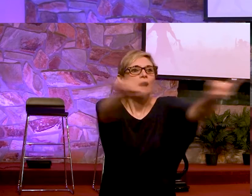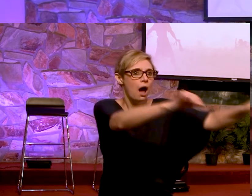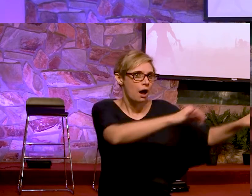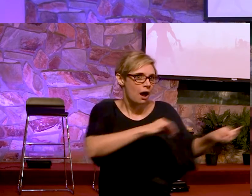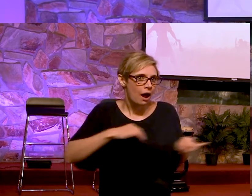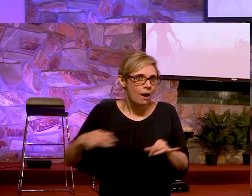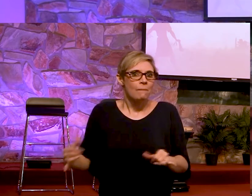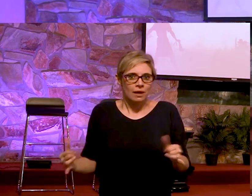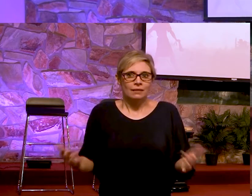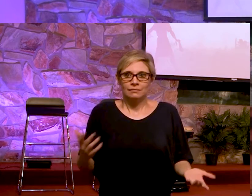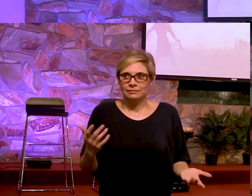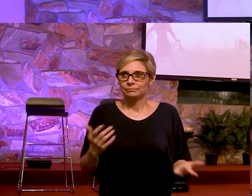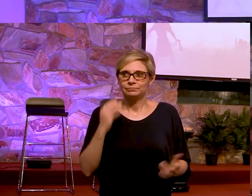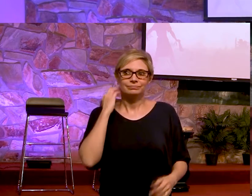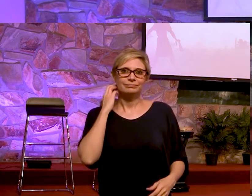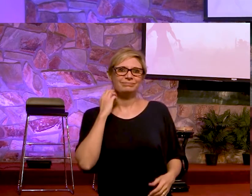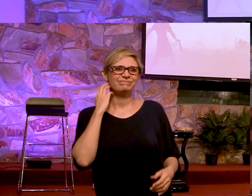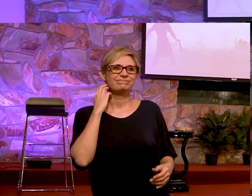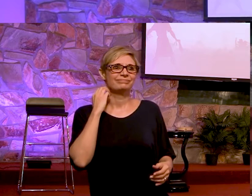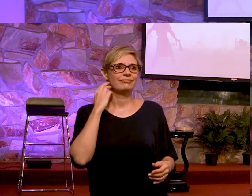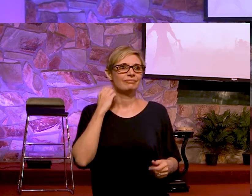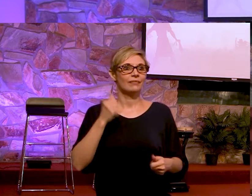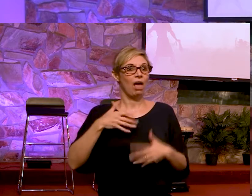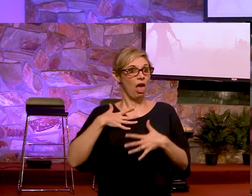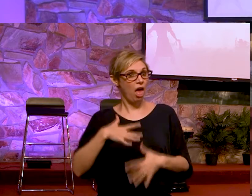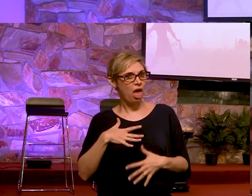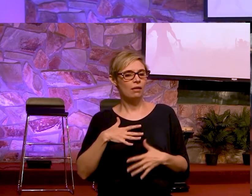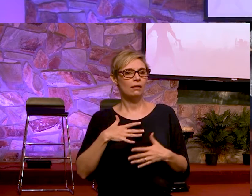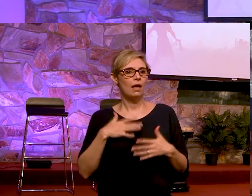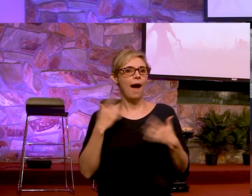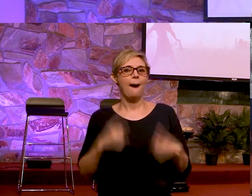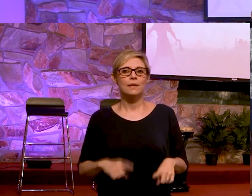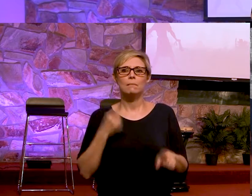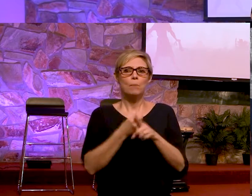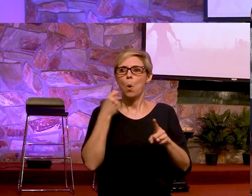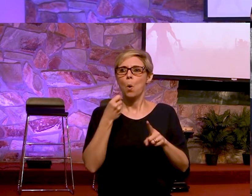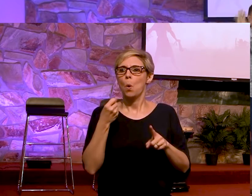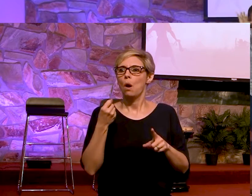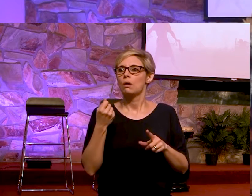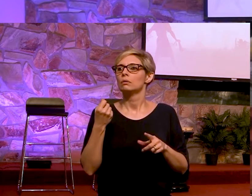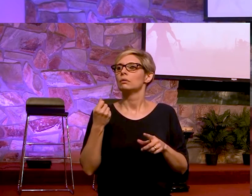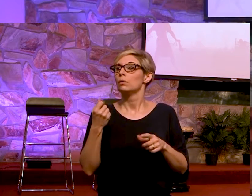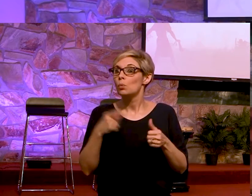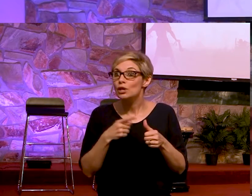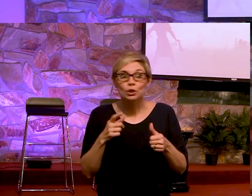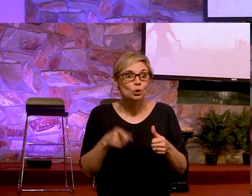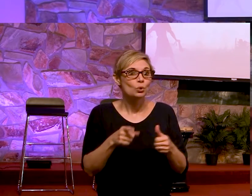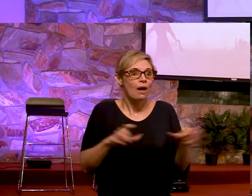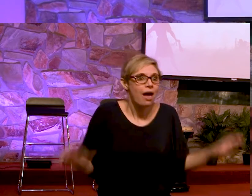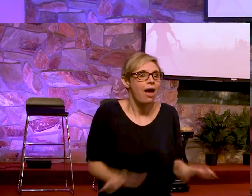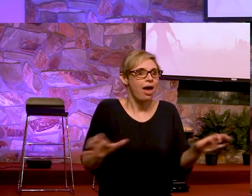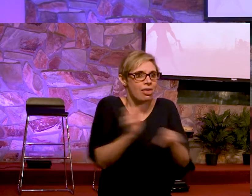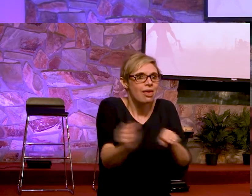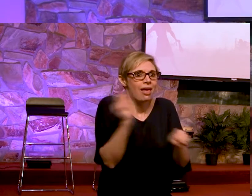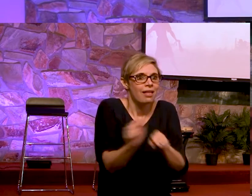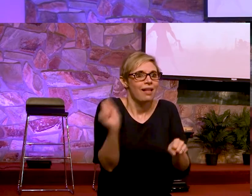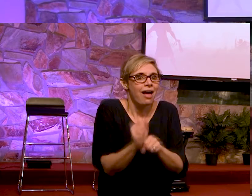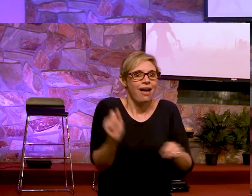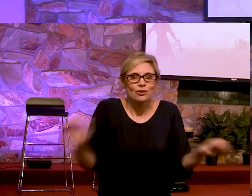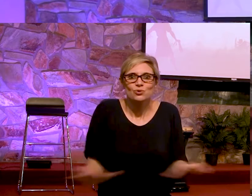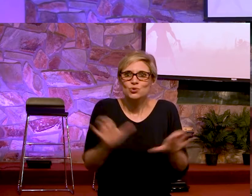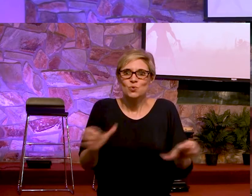often, discouragement comes when you do all the right things. You give it your all, you work